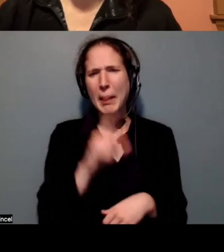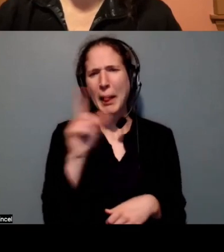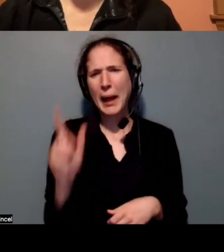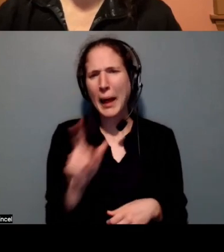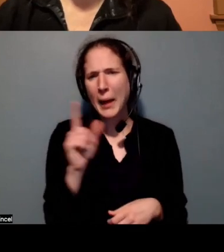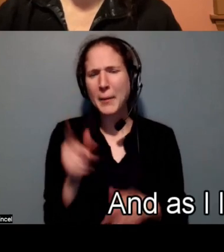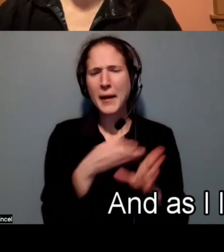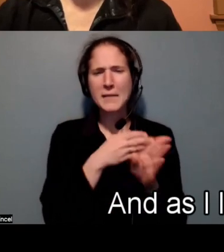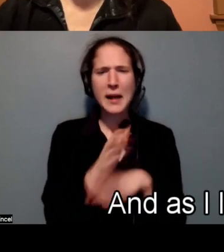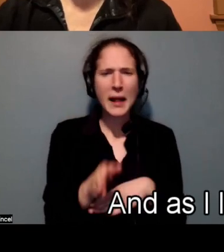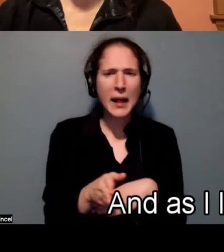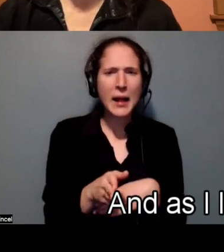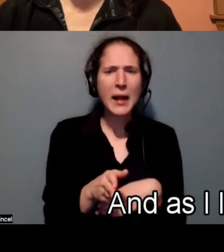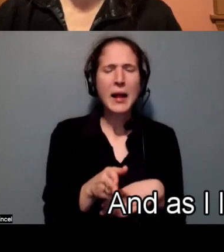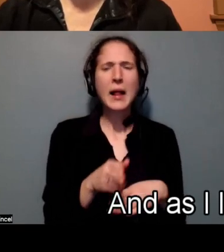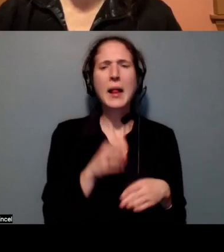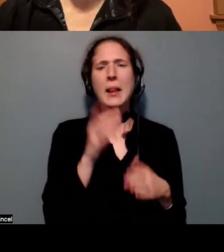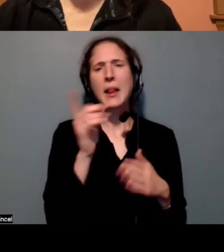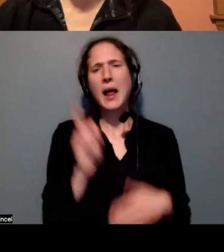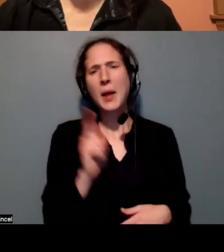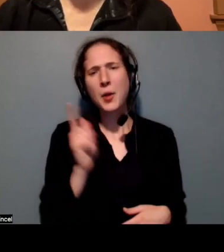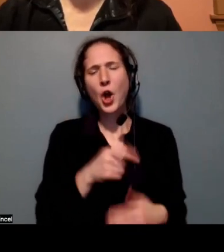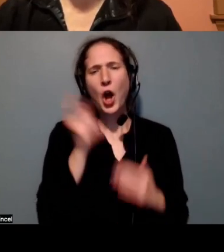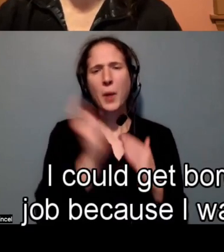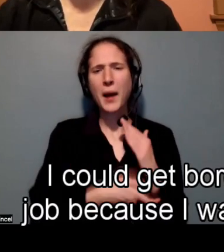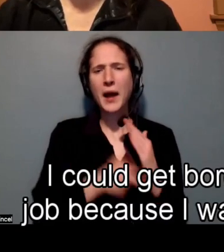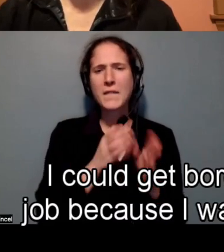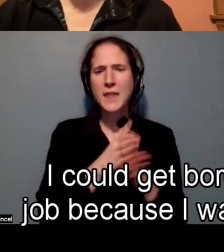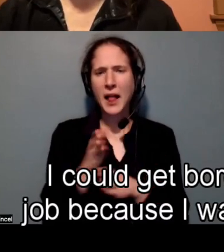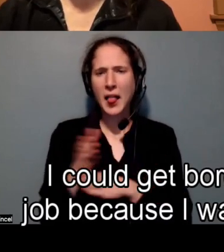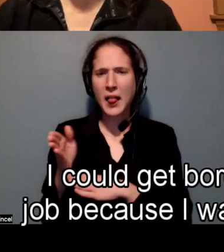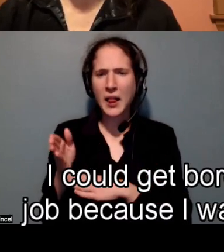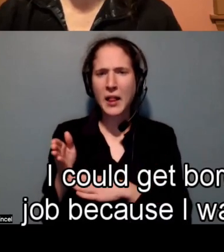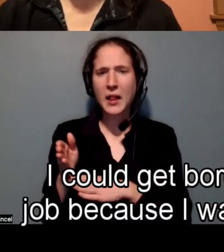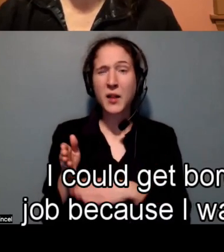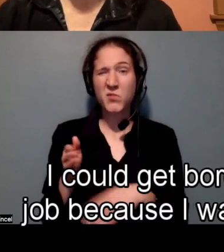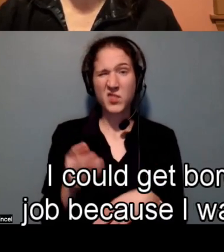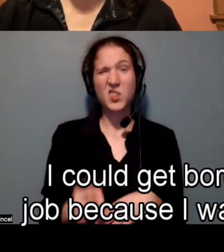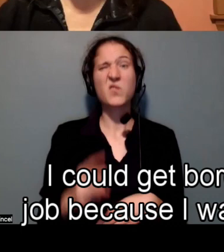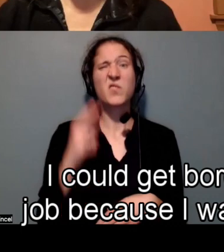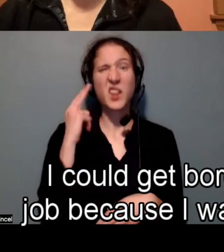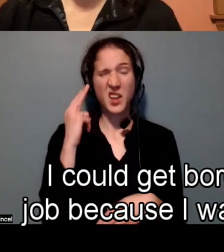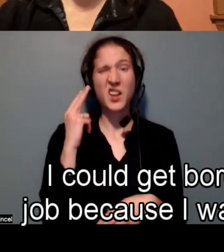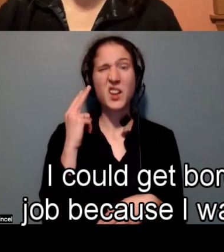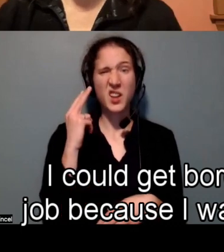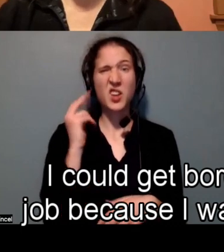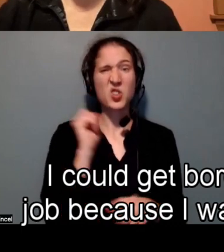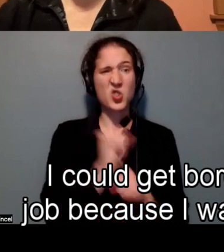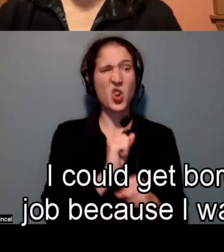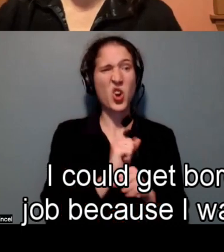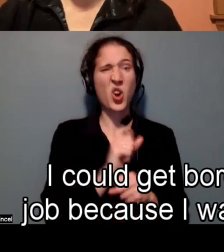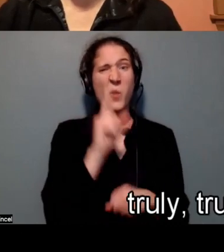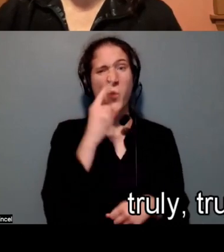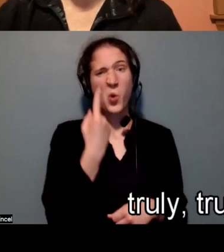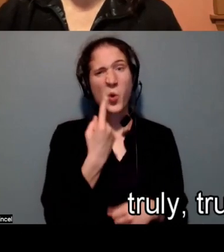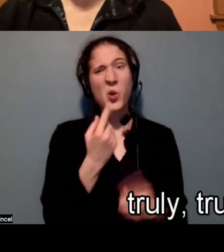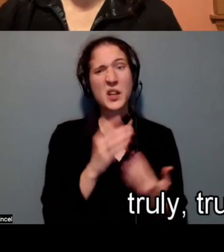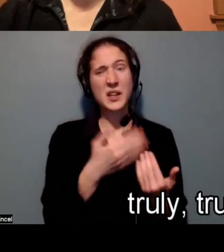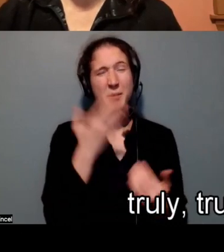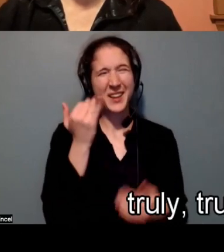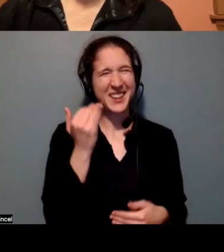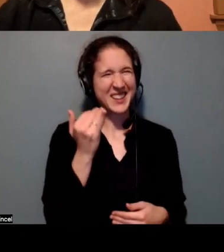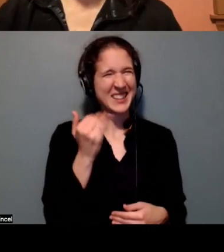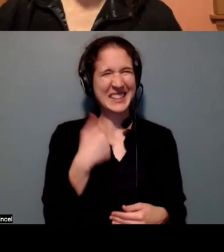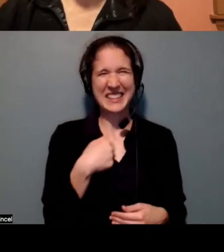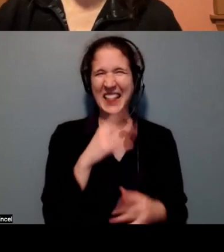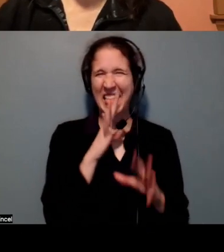field. And as I look back, I think I could get bored pretty quickly at a job because I wasn't doing something I truly, truly loved